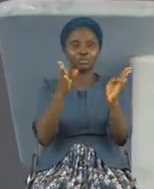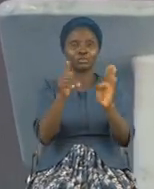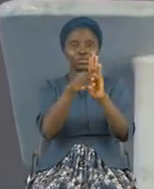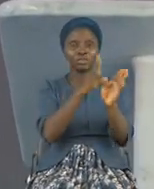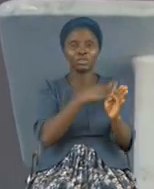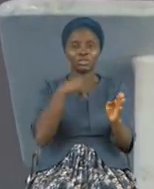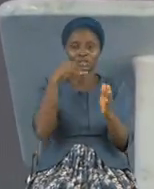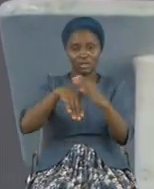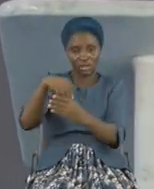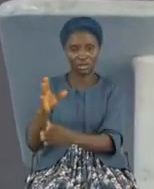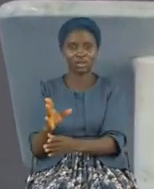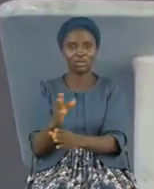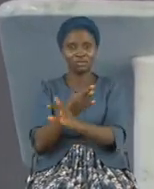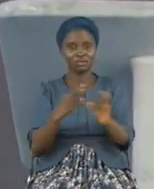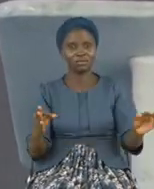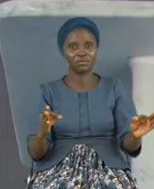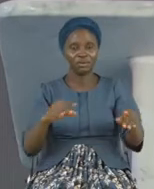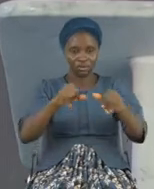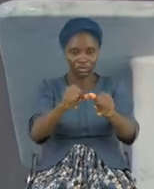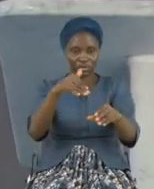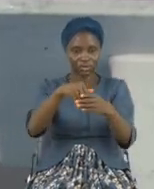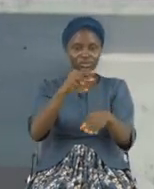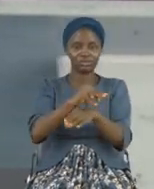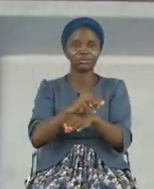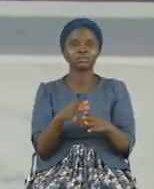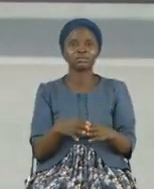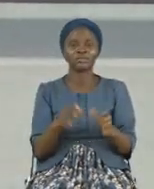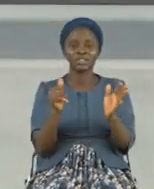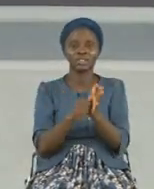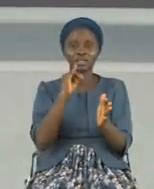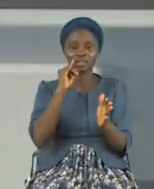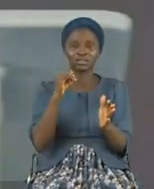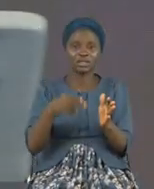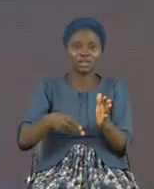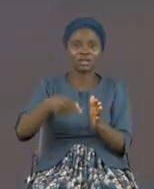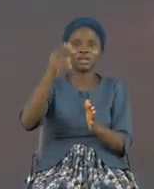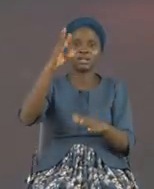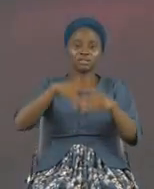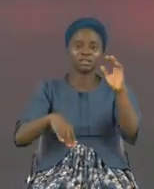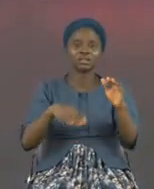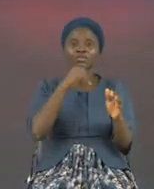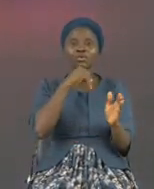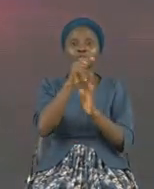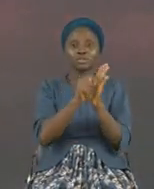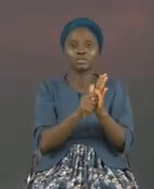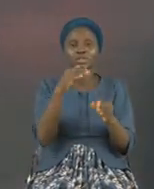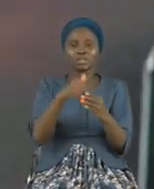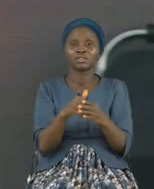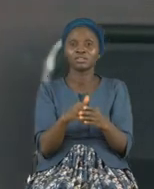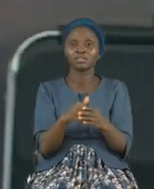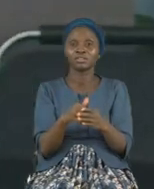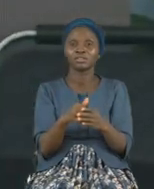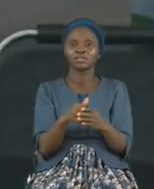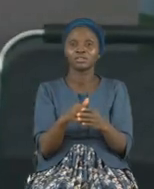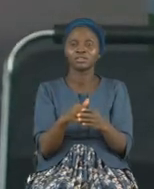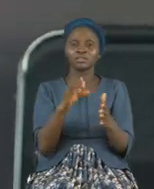That's higher than the Old Testament. In chapter 12, the possibilities in the New Testament,